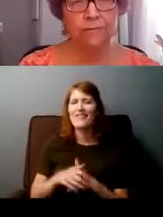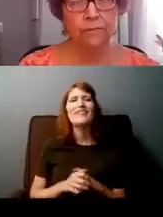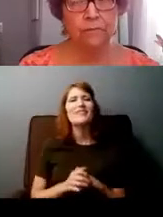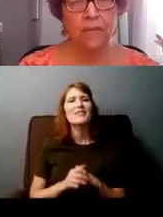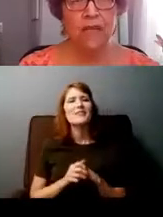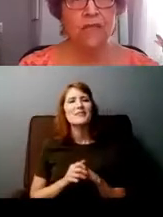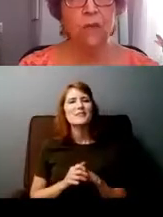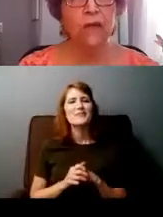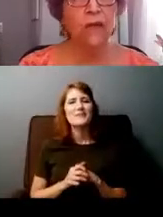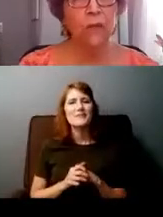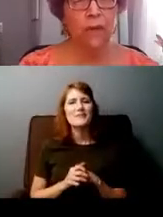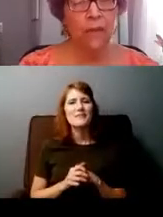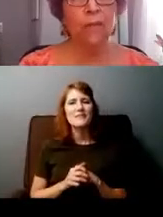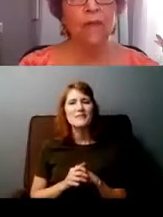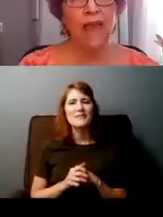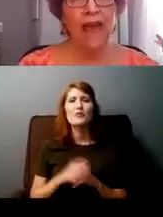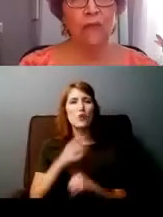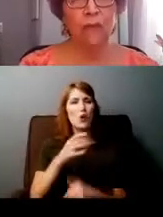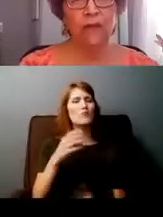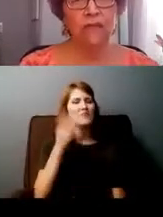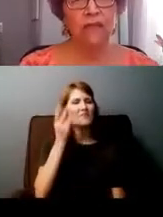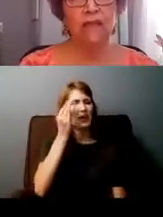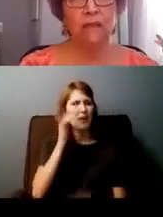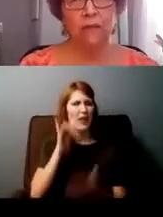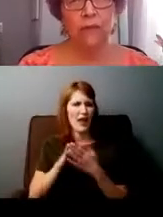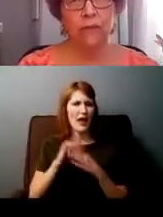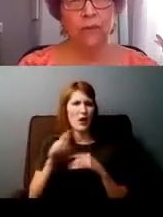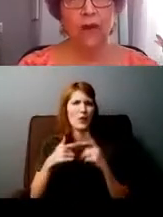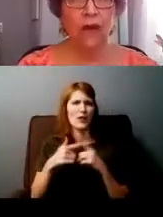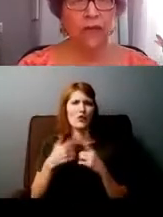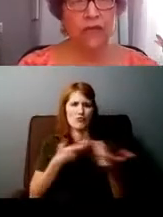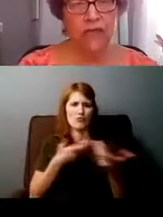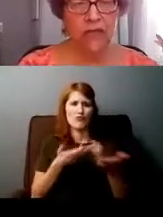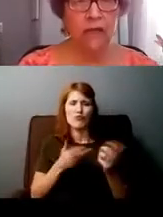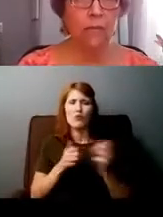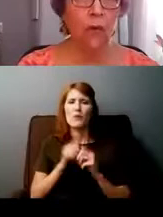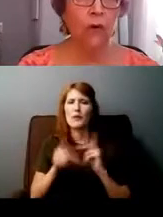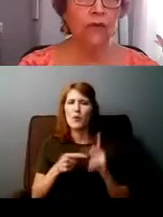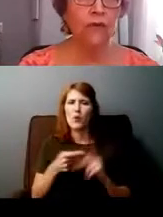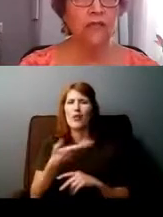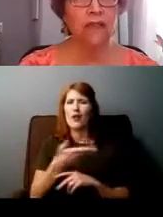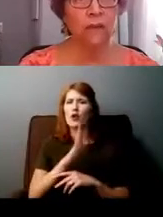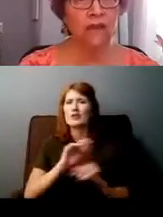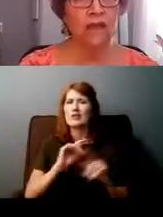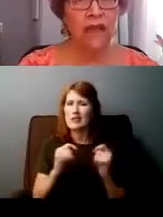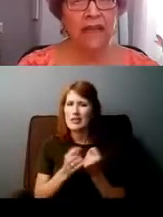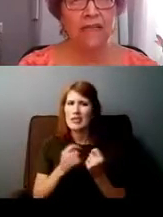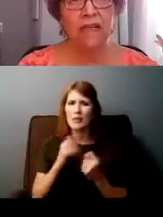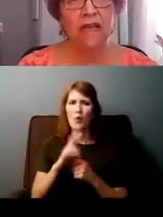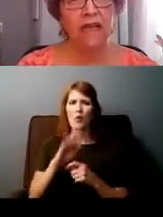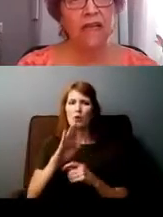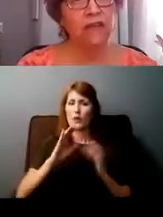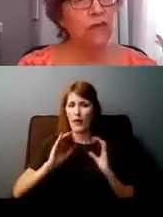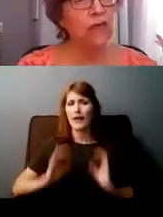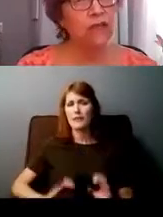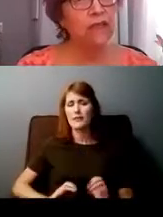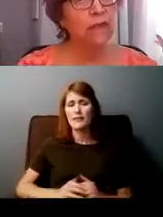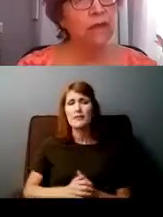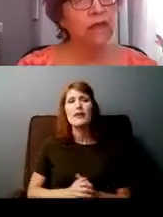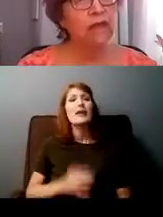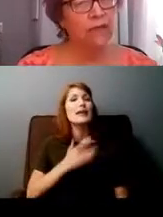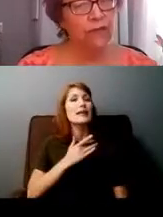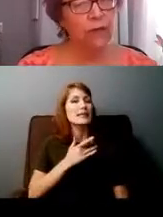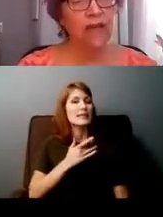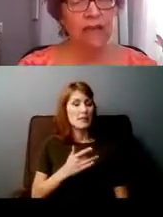socialization. So that when you're dealing with people on your team or you're dealing with clients, usually